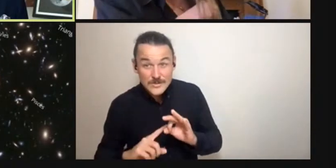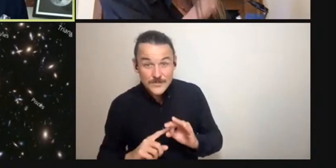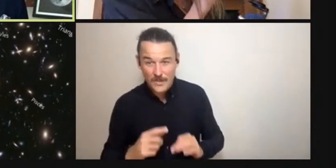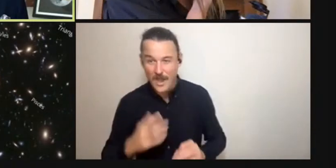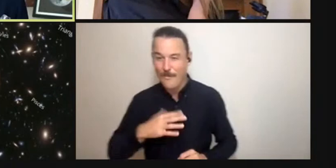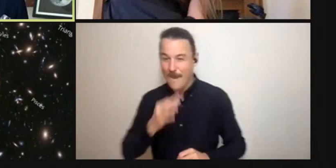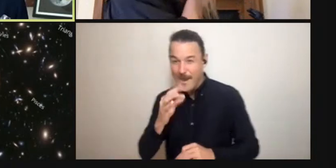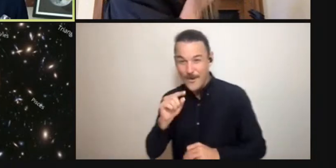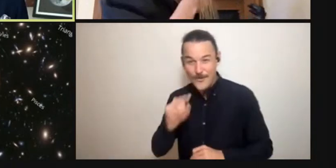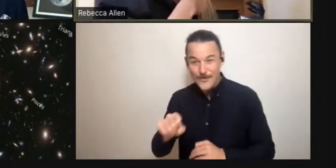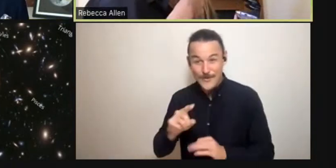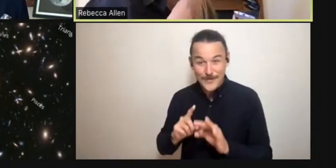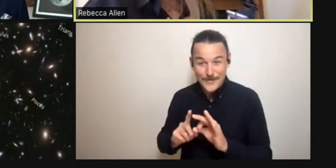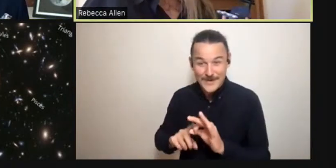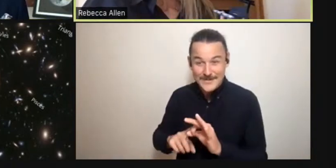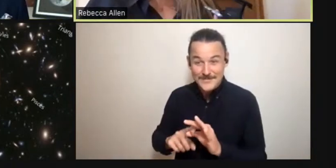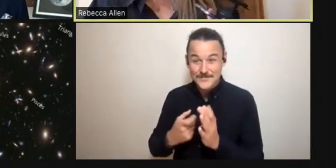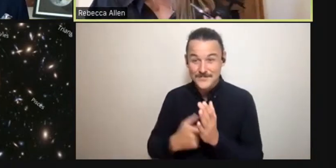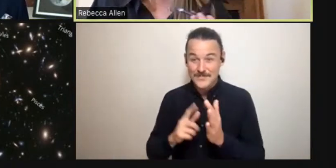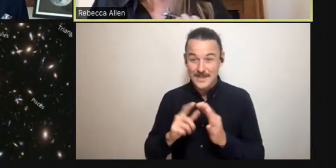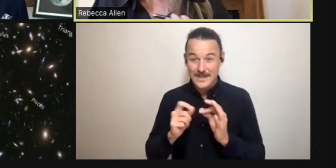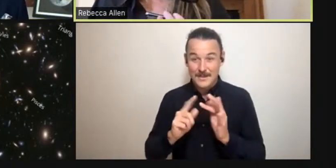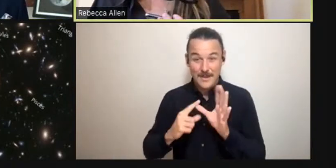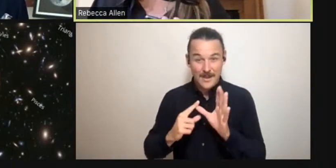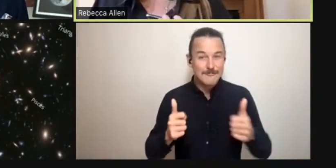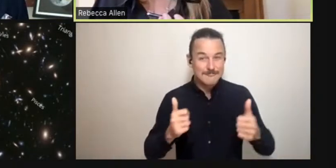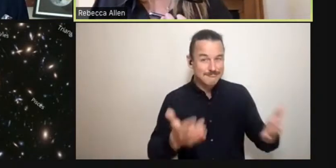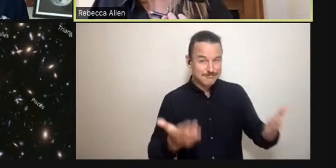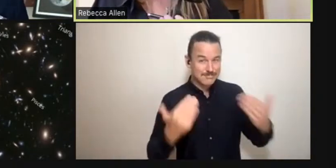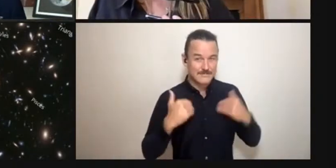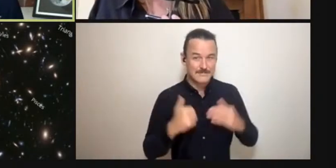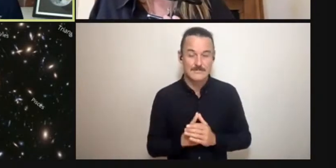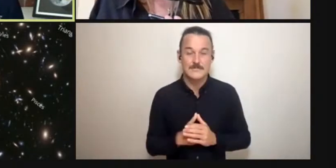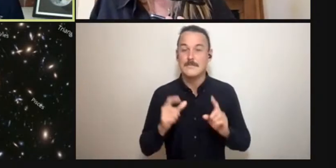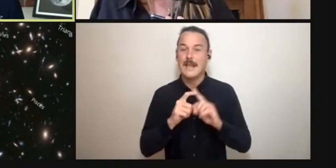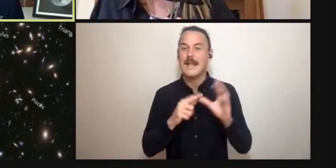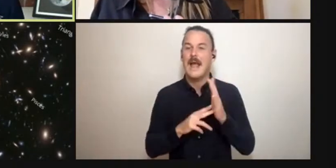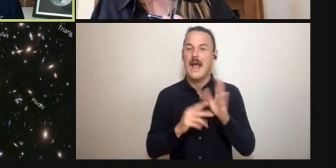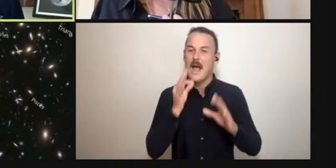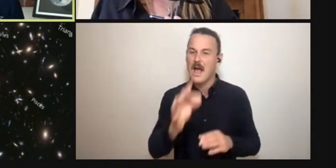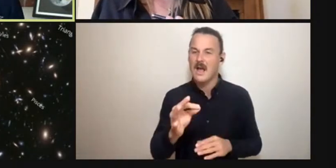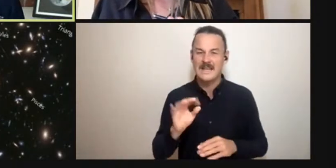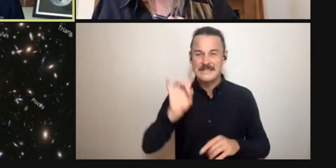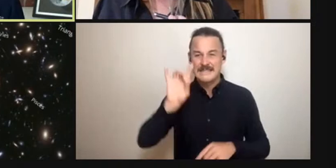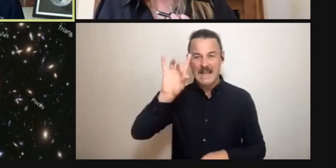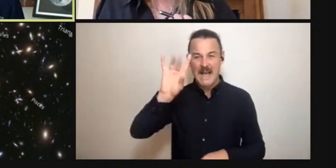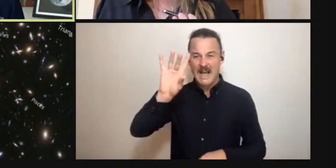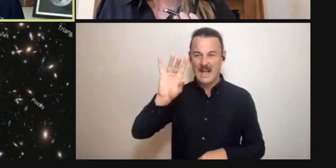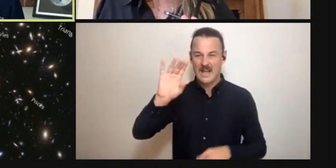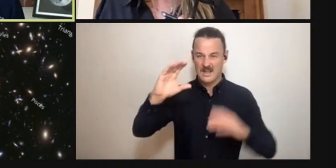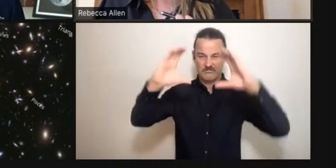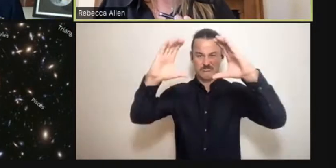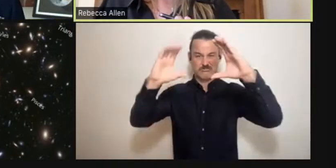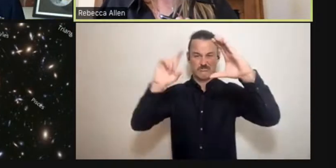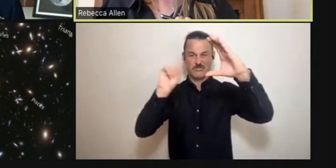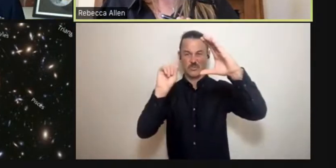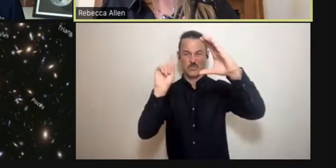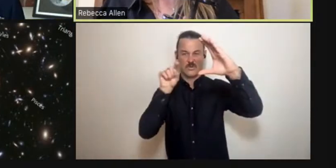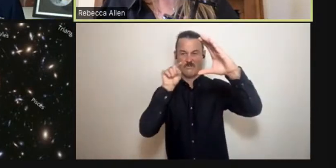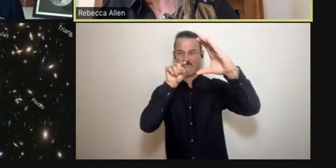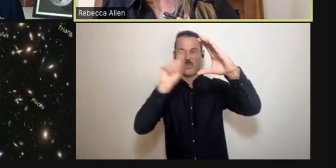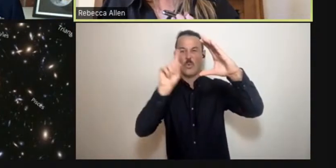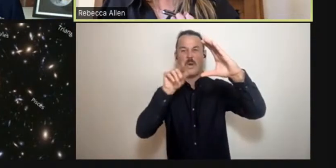again. Okay, That's fine. Go ahead. Okay, Dana O'Neill has asked, "What are stars made out of?" Ooh,